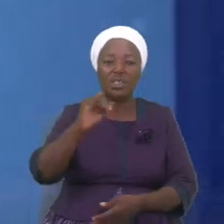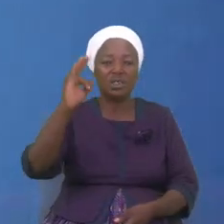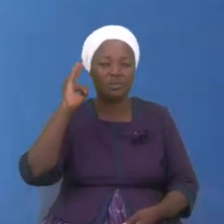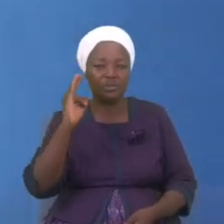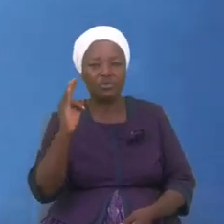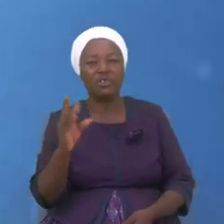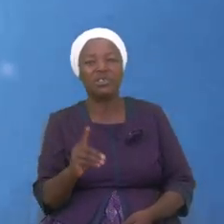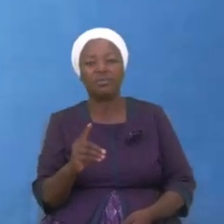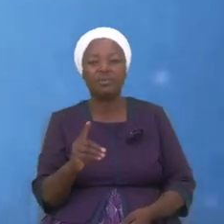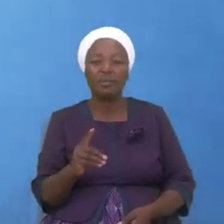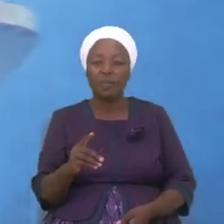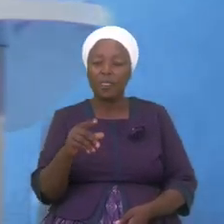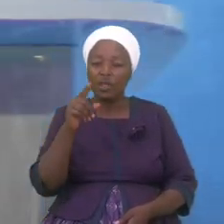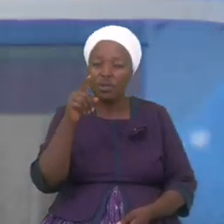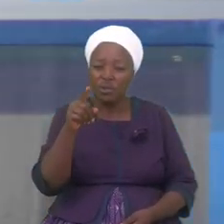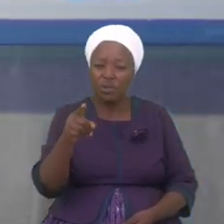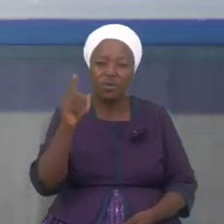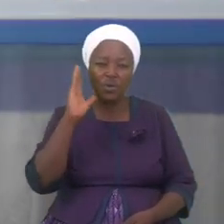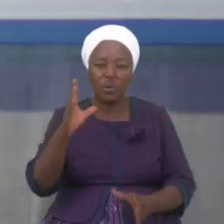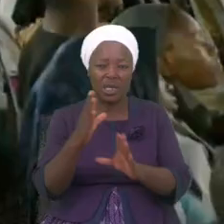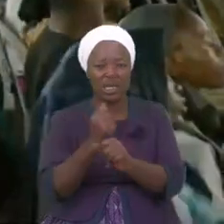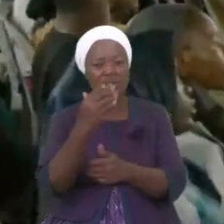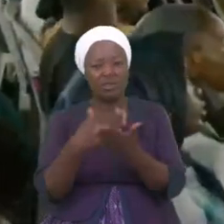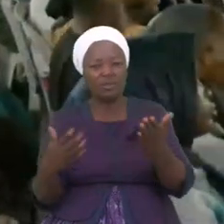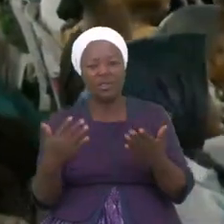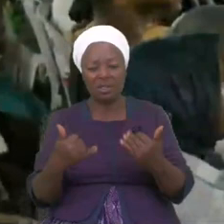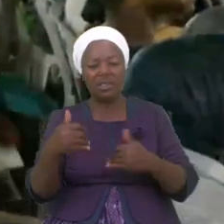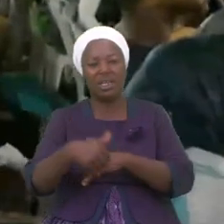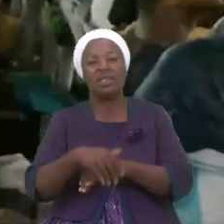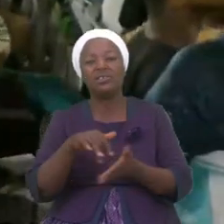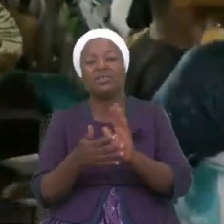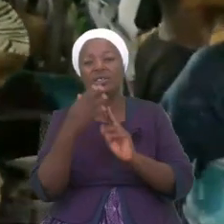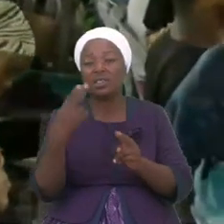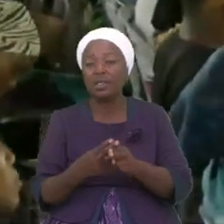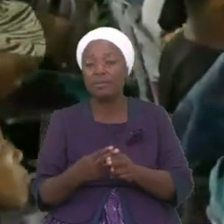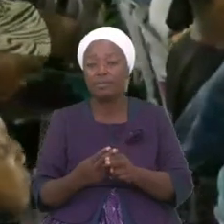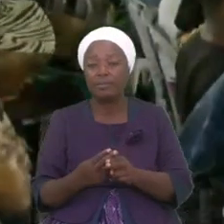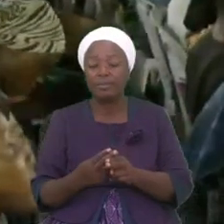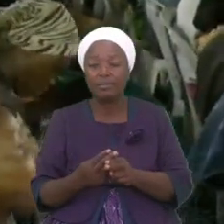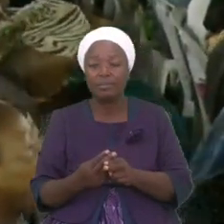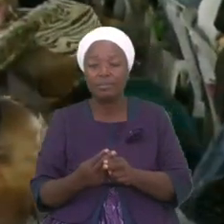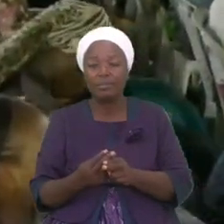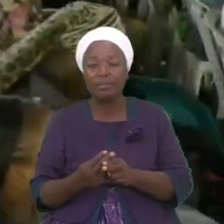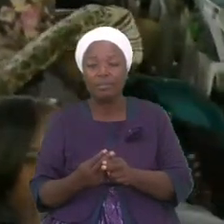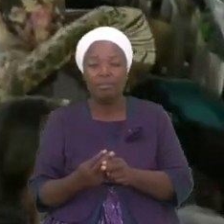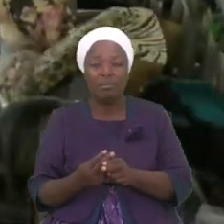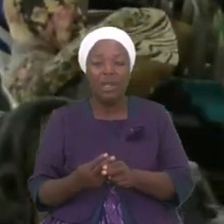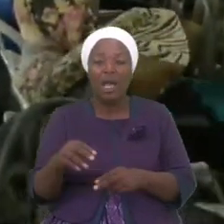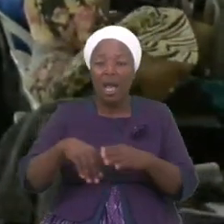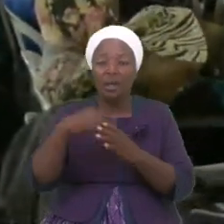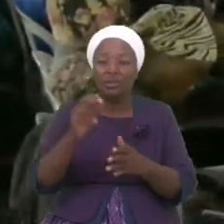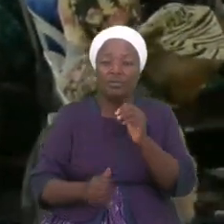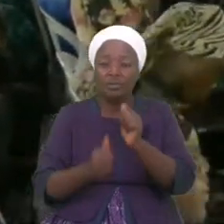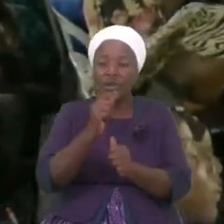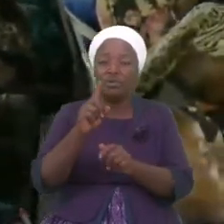preached. You will get something tonight. And what you get, you'll be able to go back